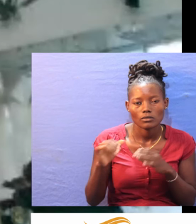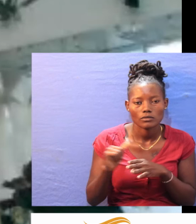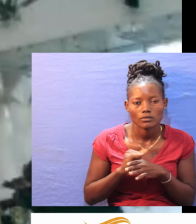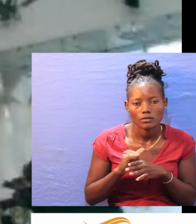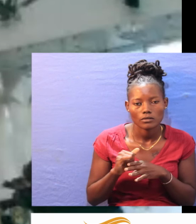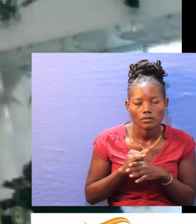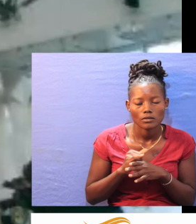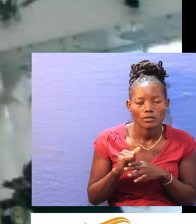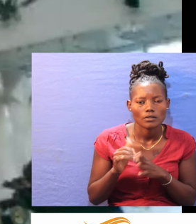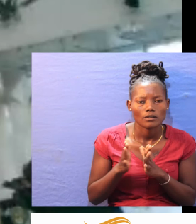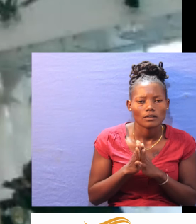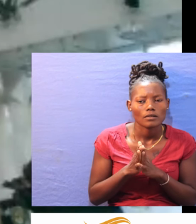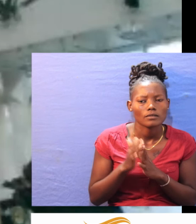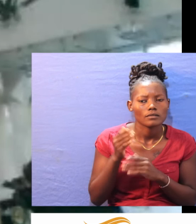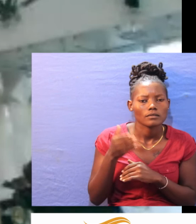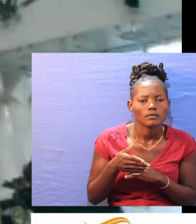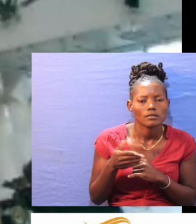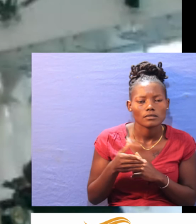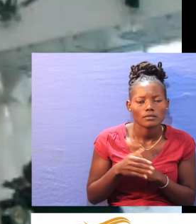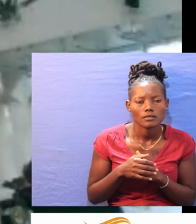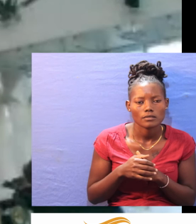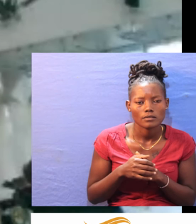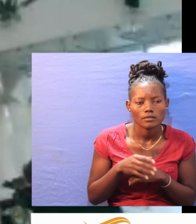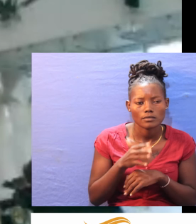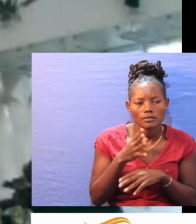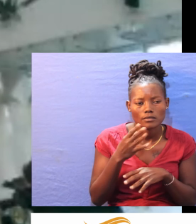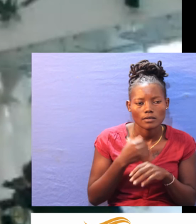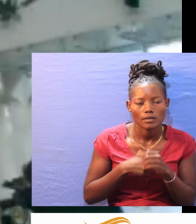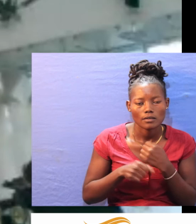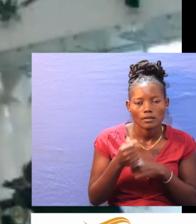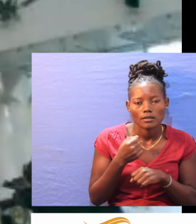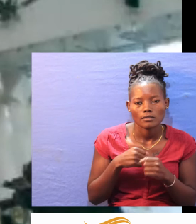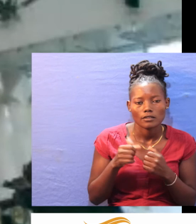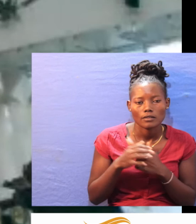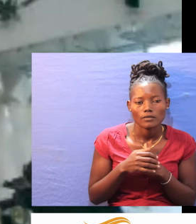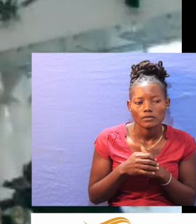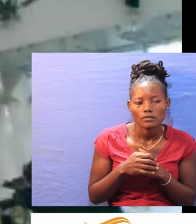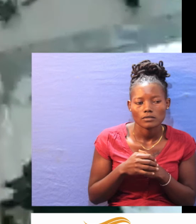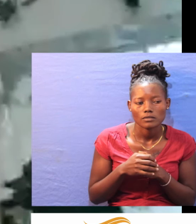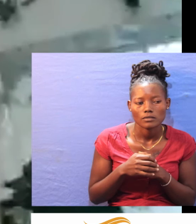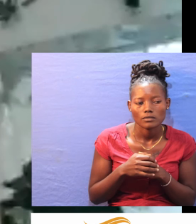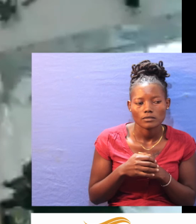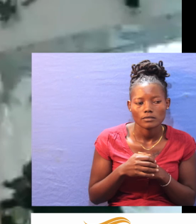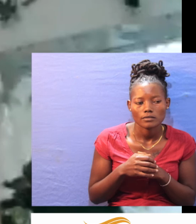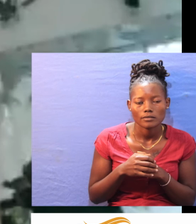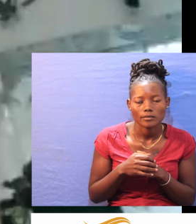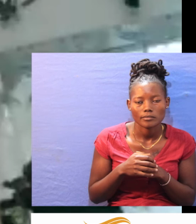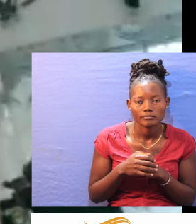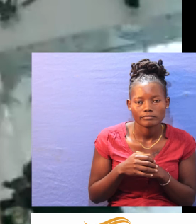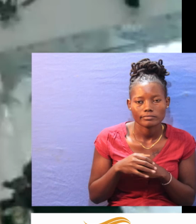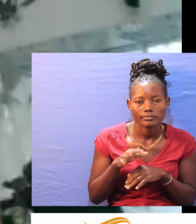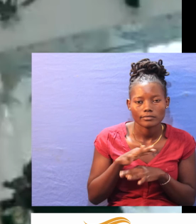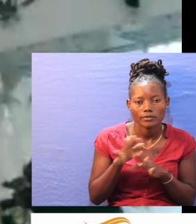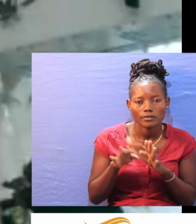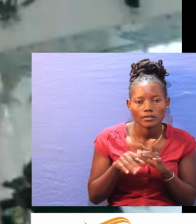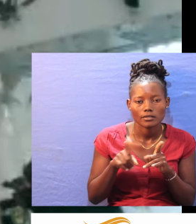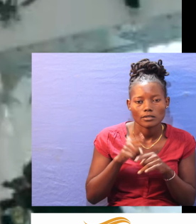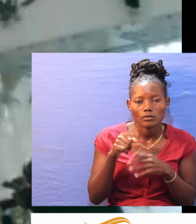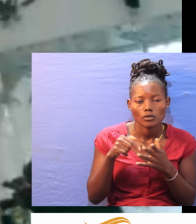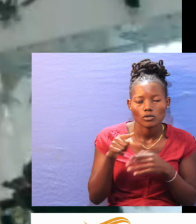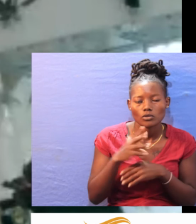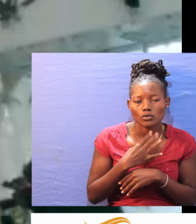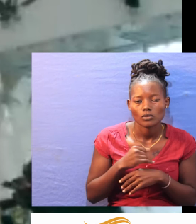plan. This is, there's the exercises, your sets, your reps, your percentages, this is what you're going to